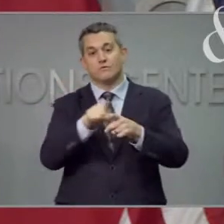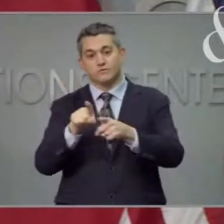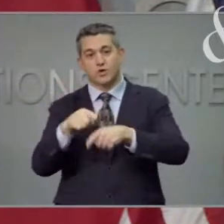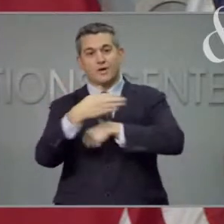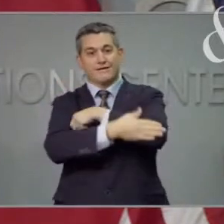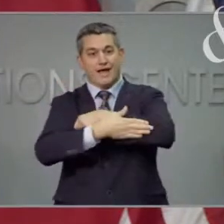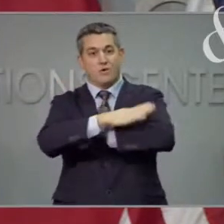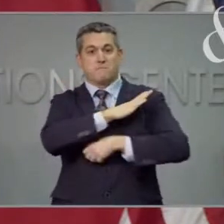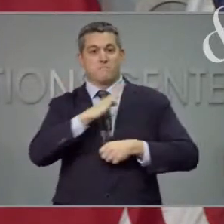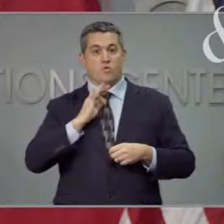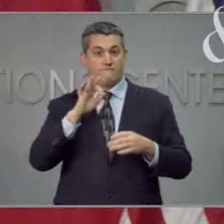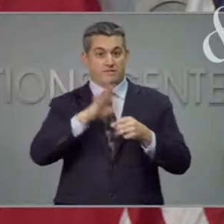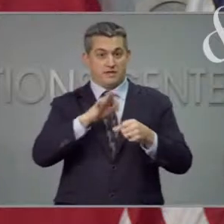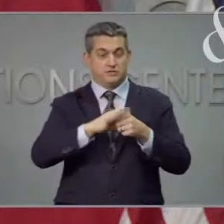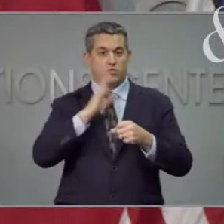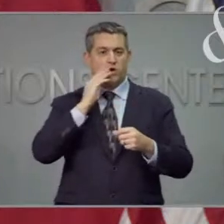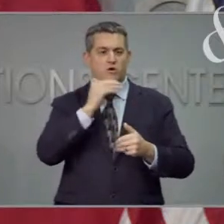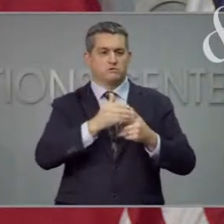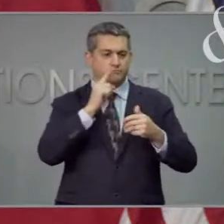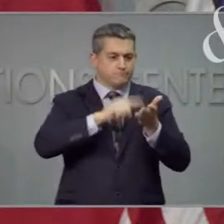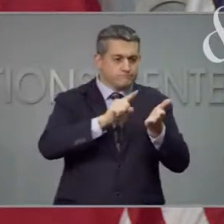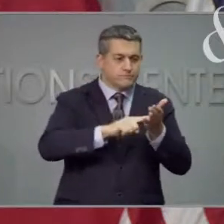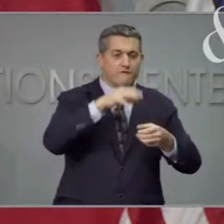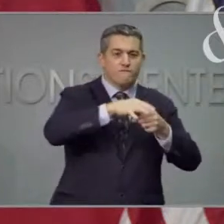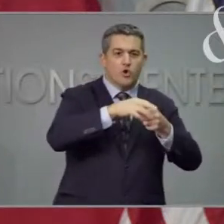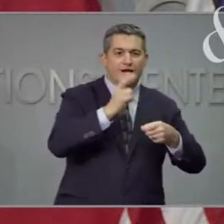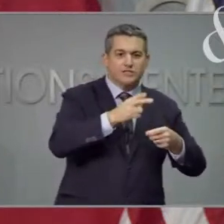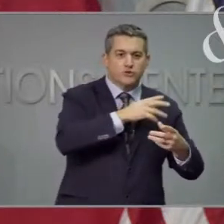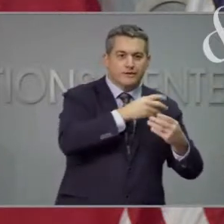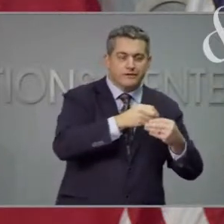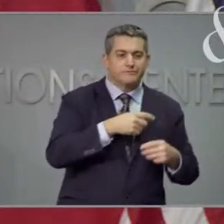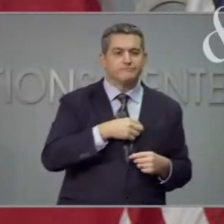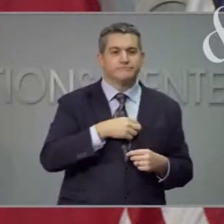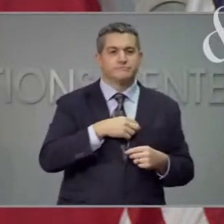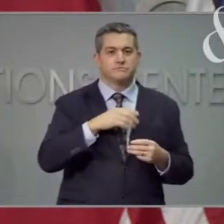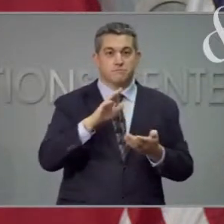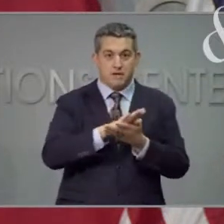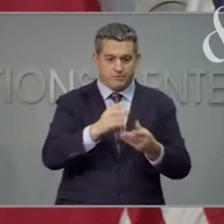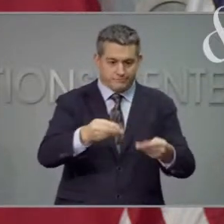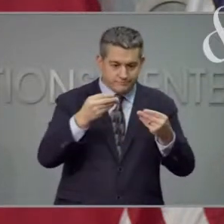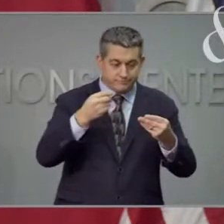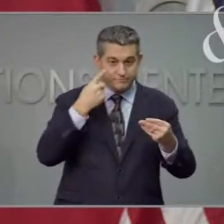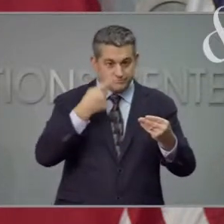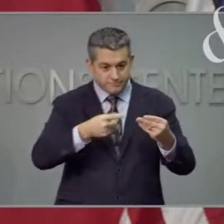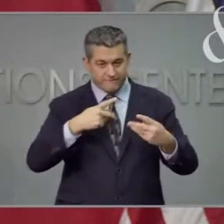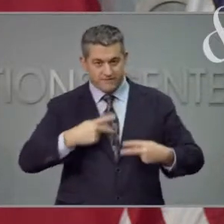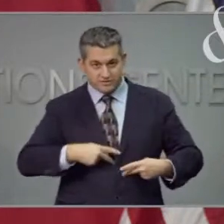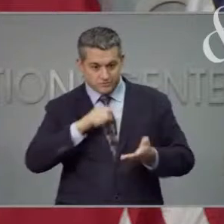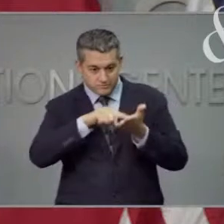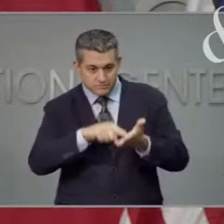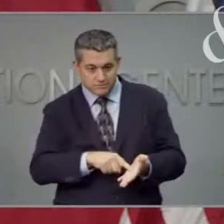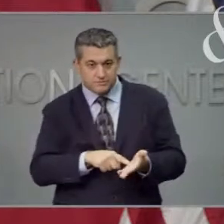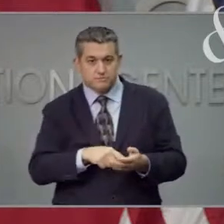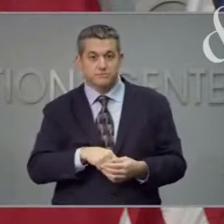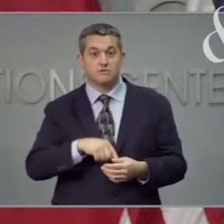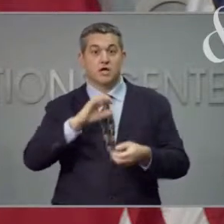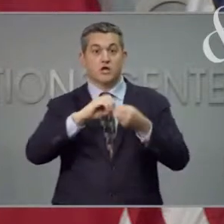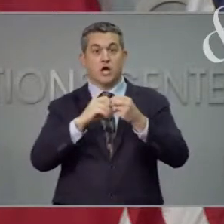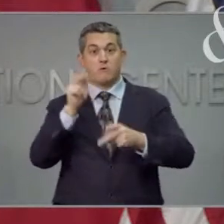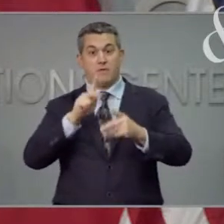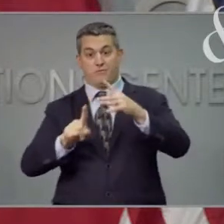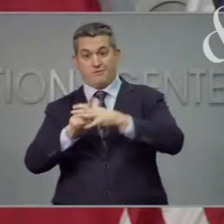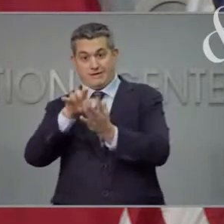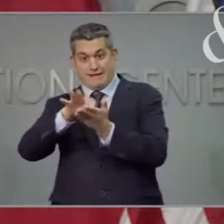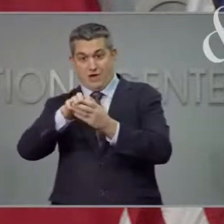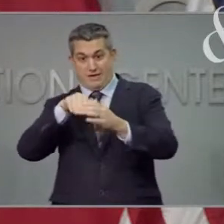elections are processing voter history, conducting hand-to-eye audits, reconciling ballots cast to the number of voters